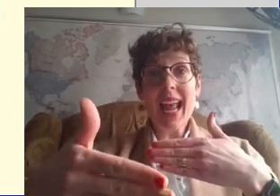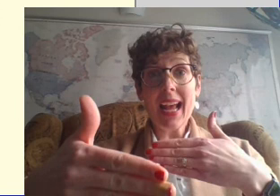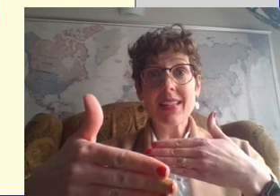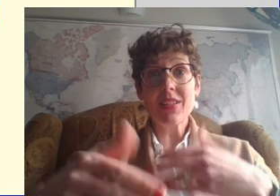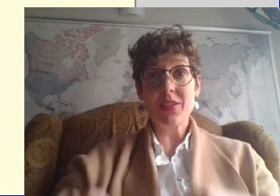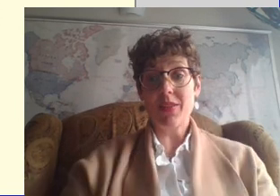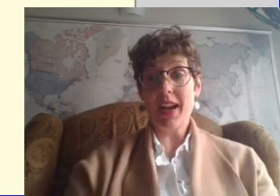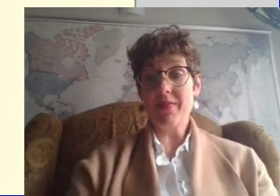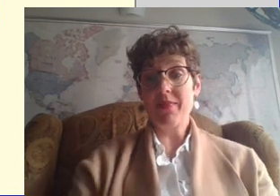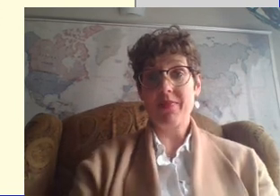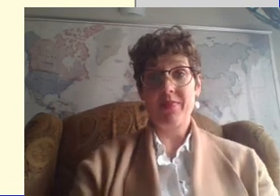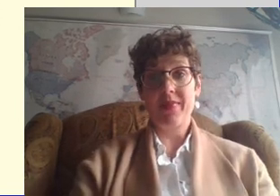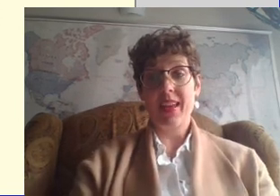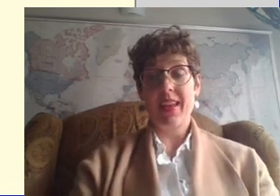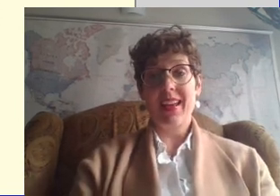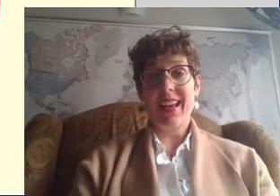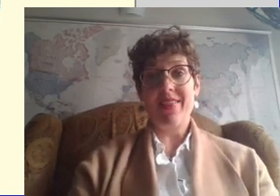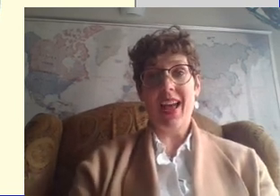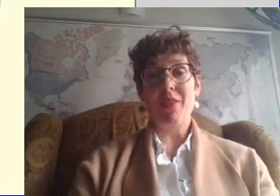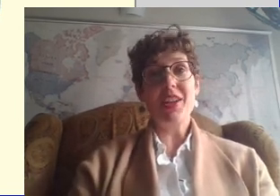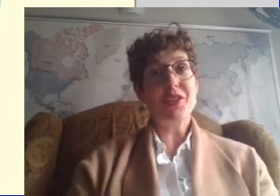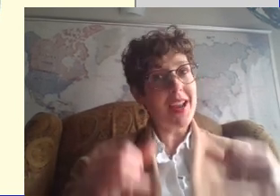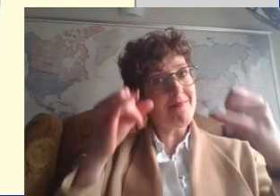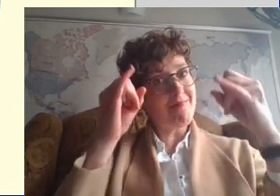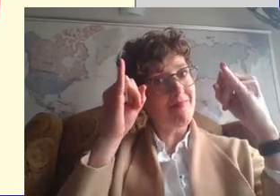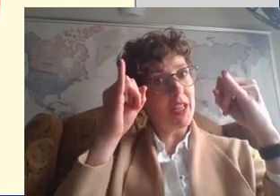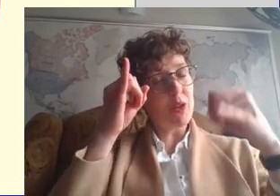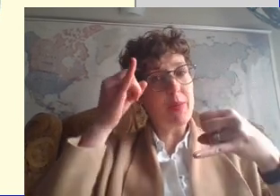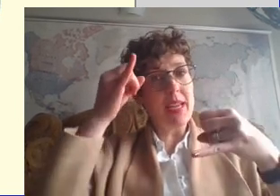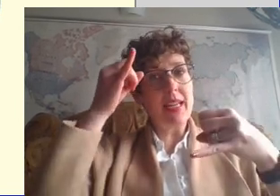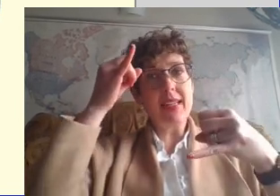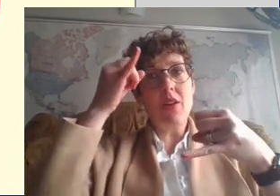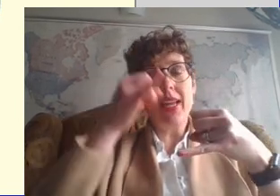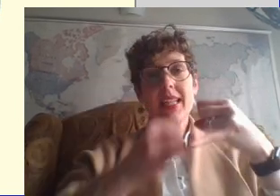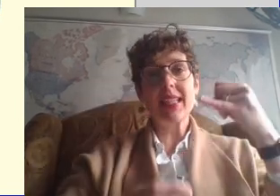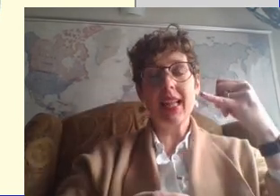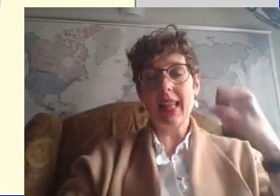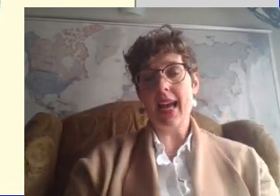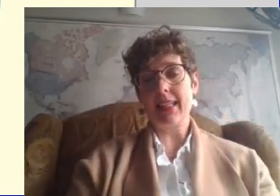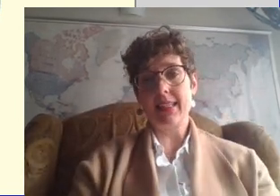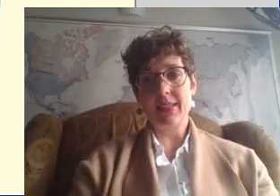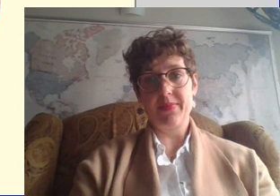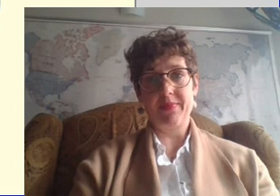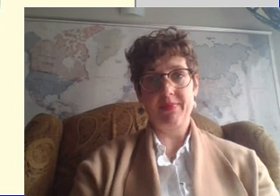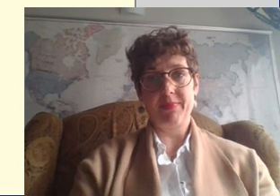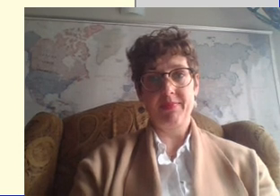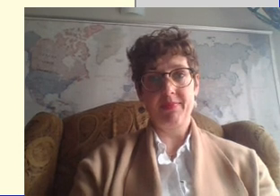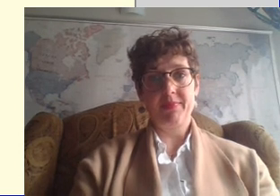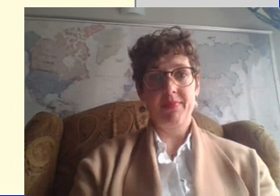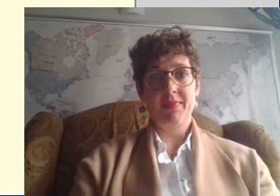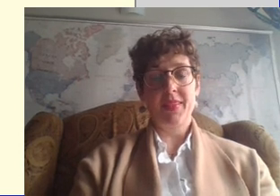is next, right? And that red train, get those pinkies out, it's last.